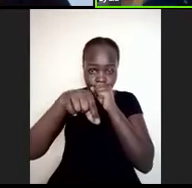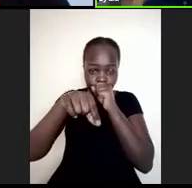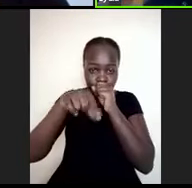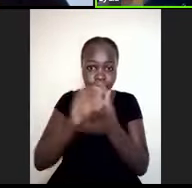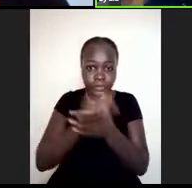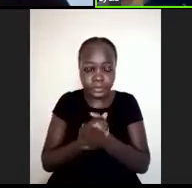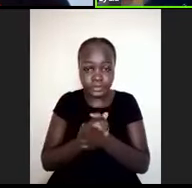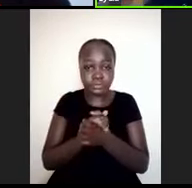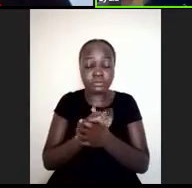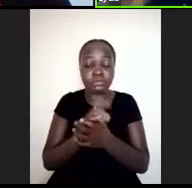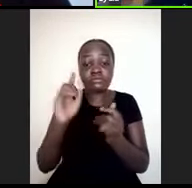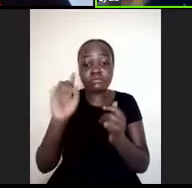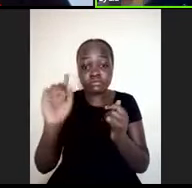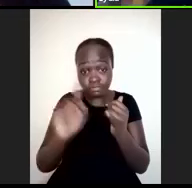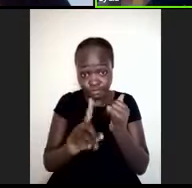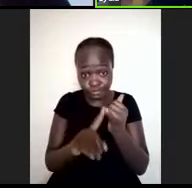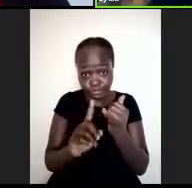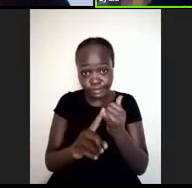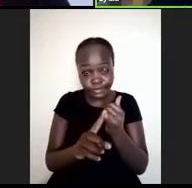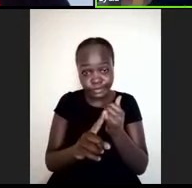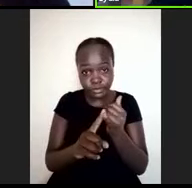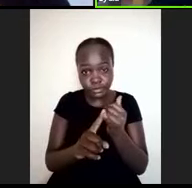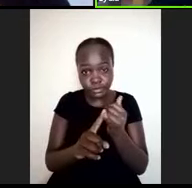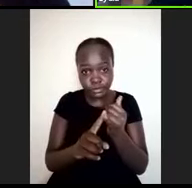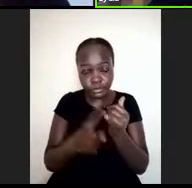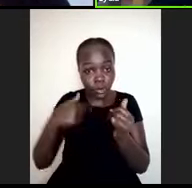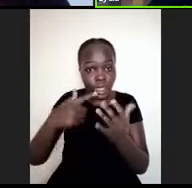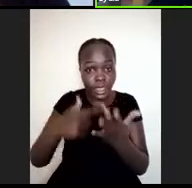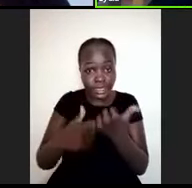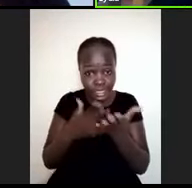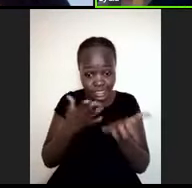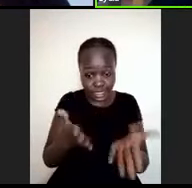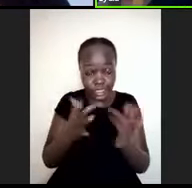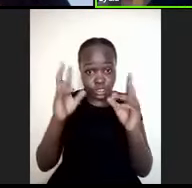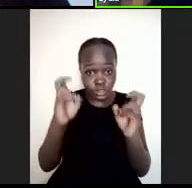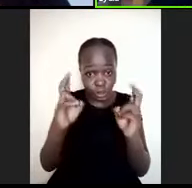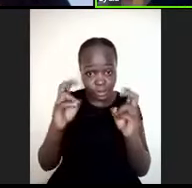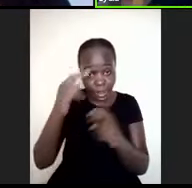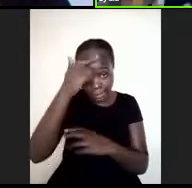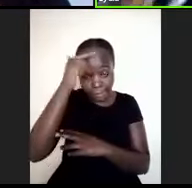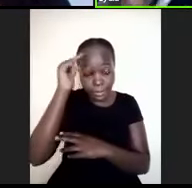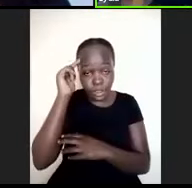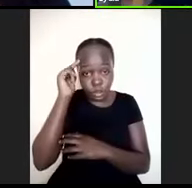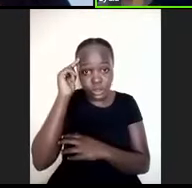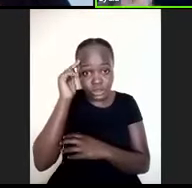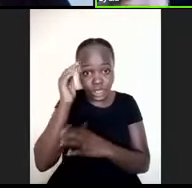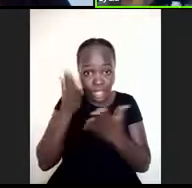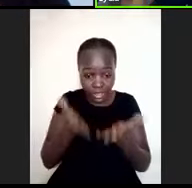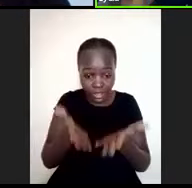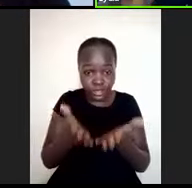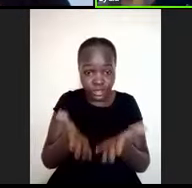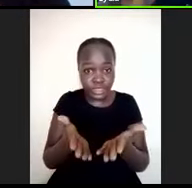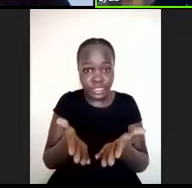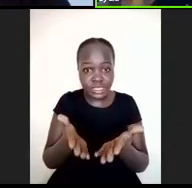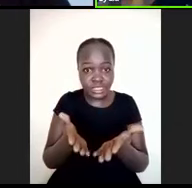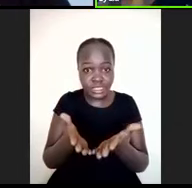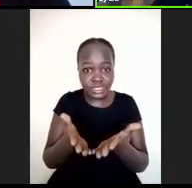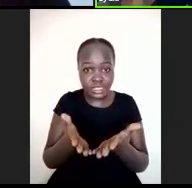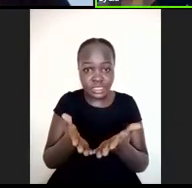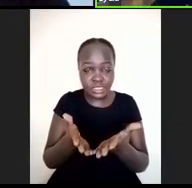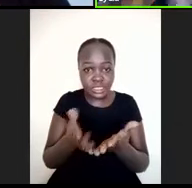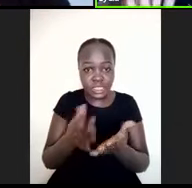first of all, we are discussing this topic because this LGBTQ is right here with